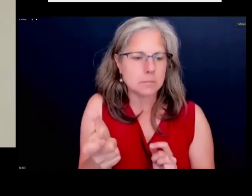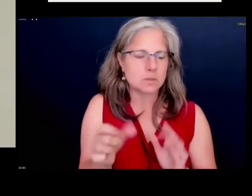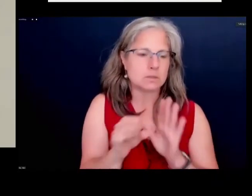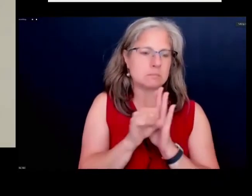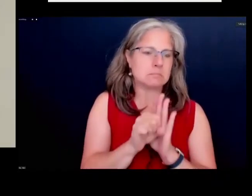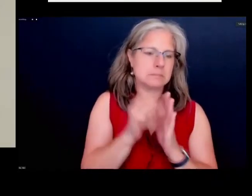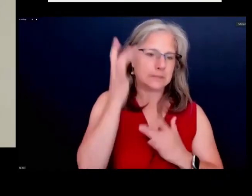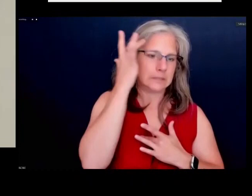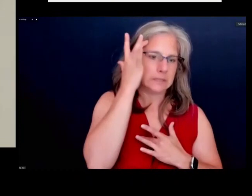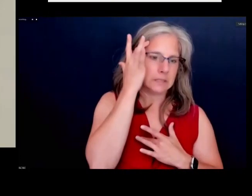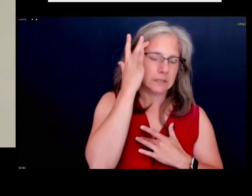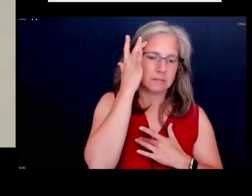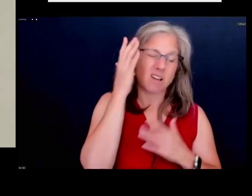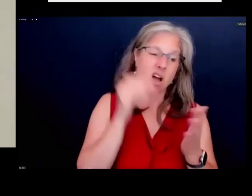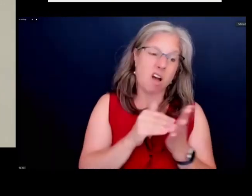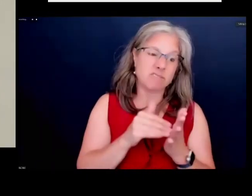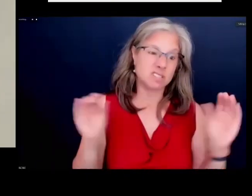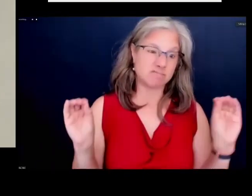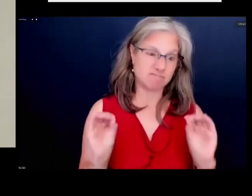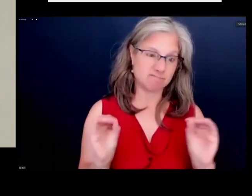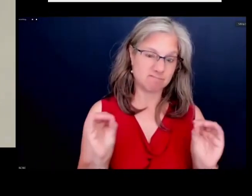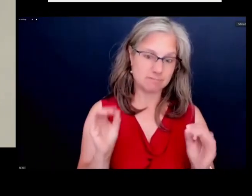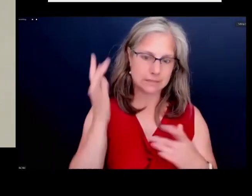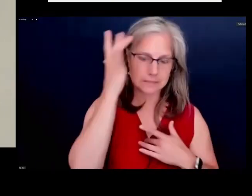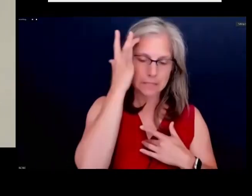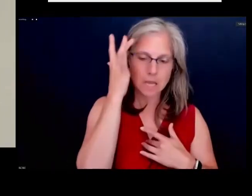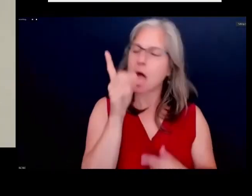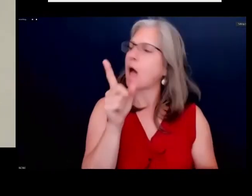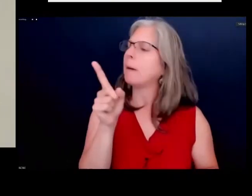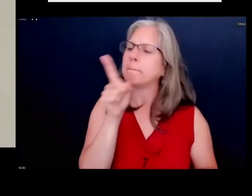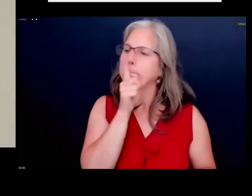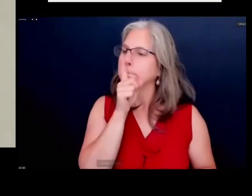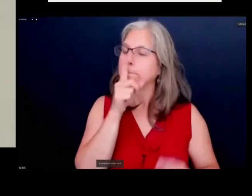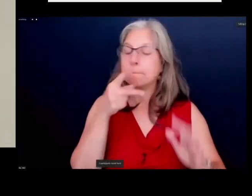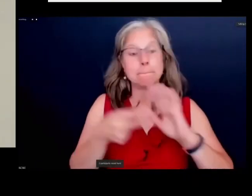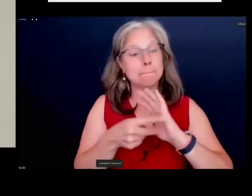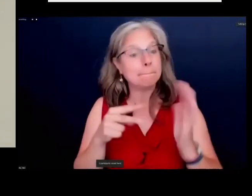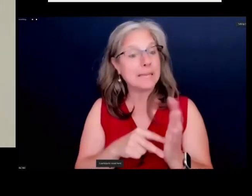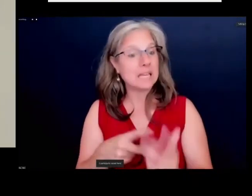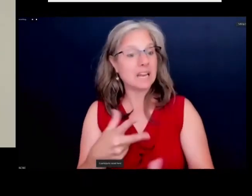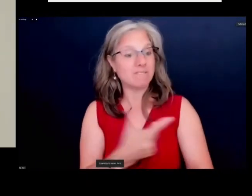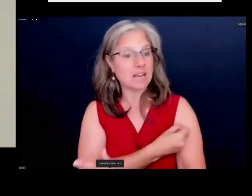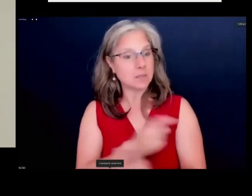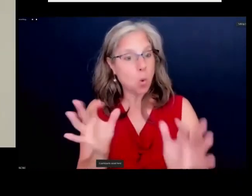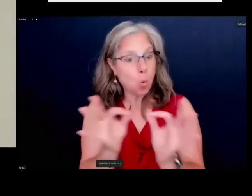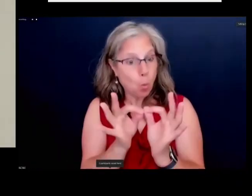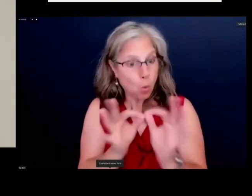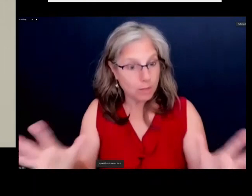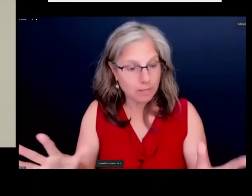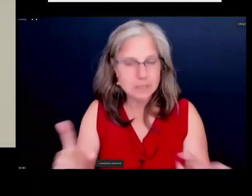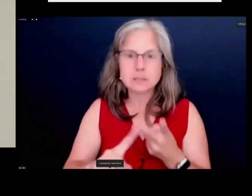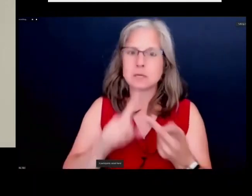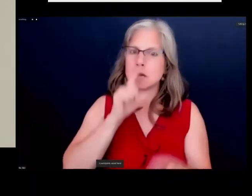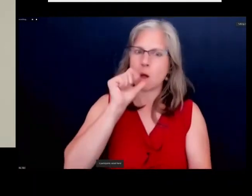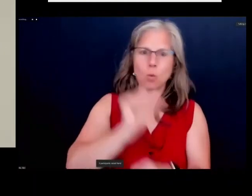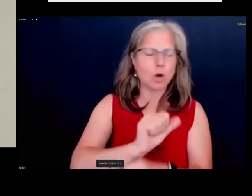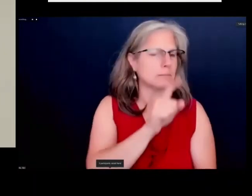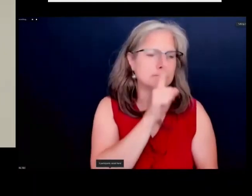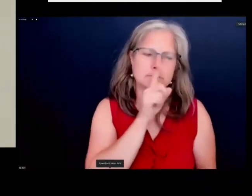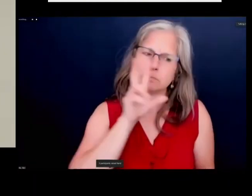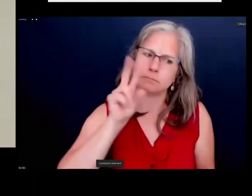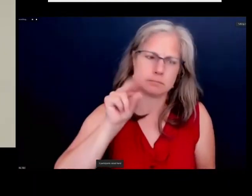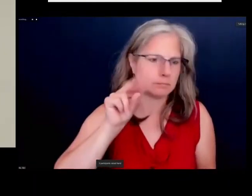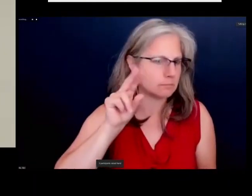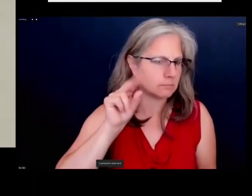only. Oftentimes no symptoms. So it does not mean that the vaccine is worthless or not working.